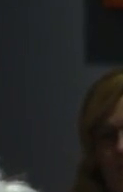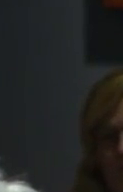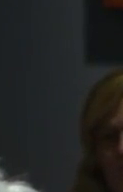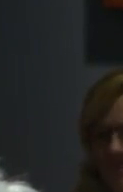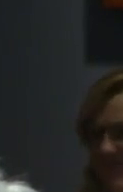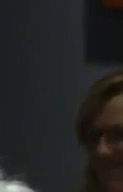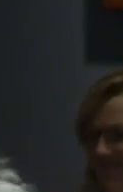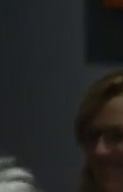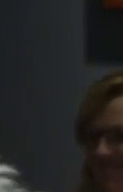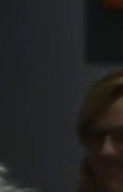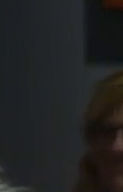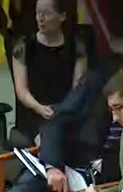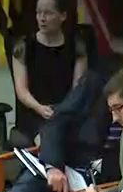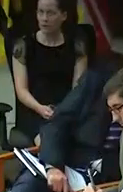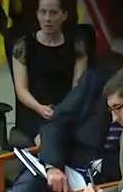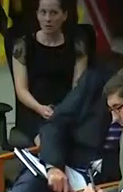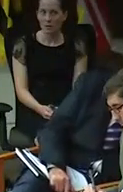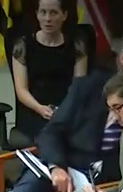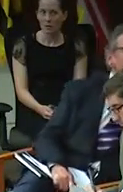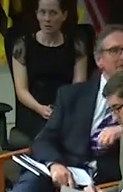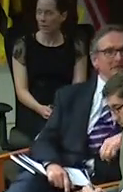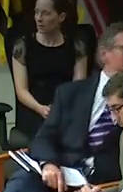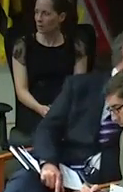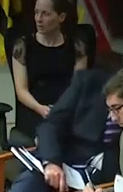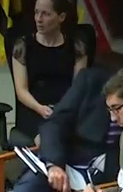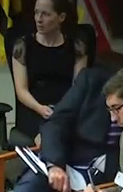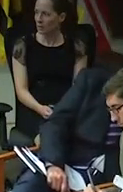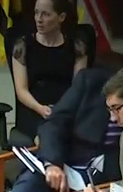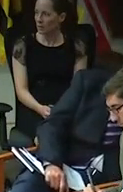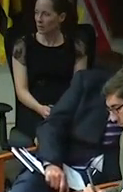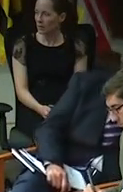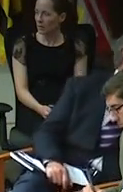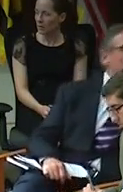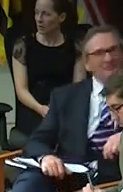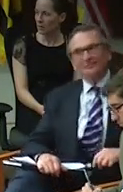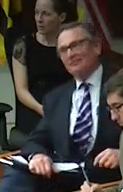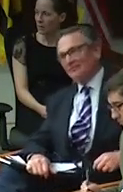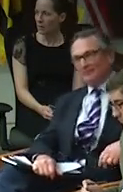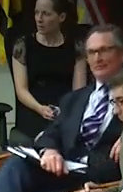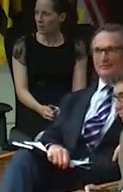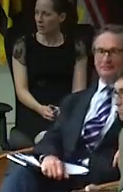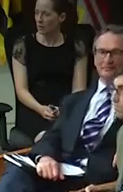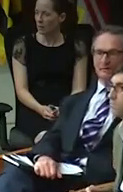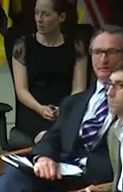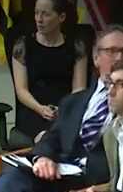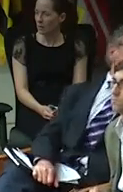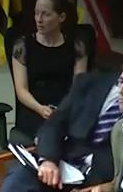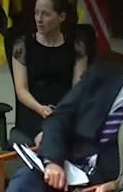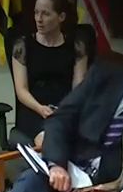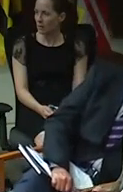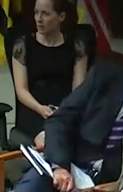it? I mean, as we look at, as Chris explained, as part of, looking at the volume reduction of water on Main Street, I mean,